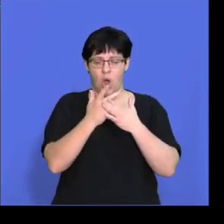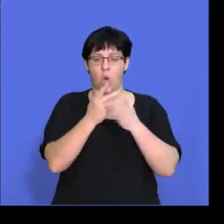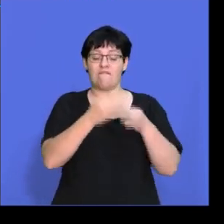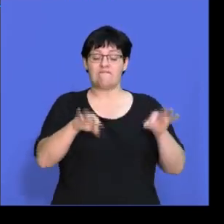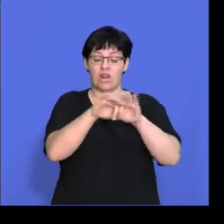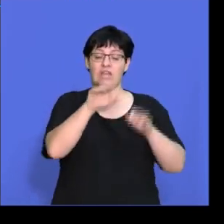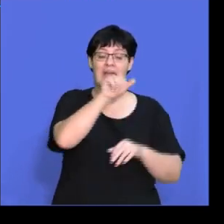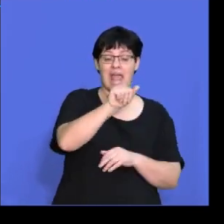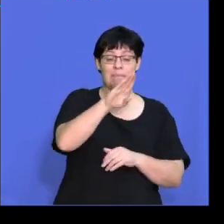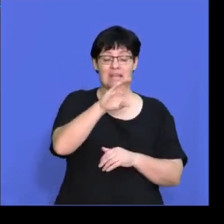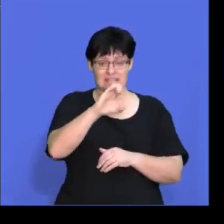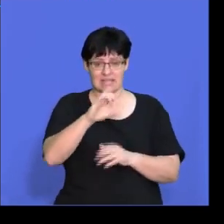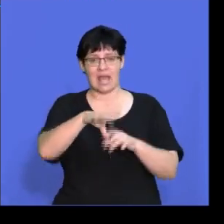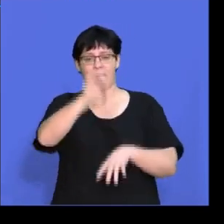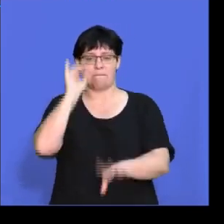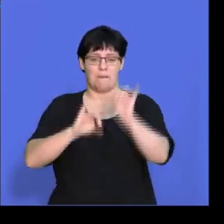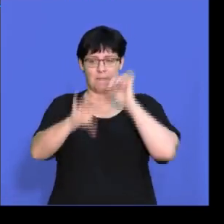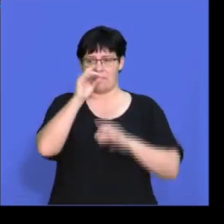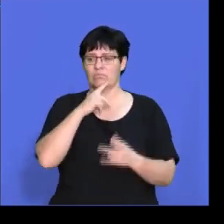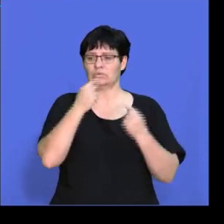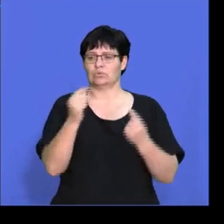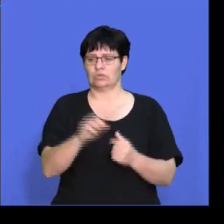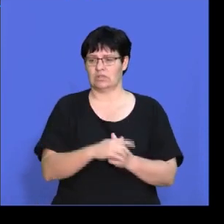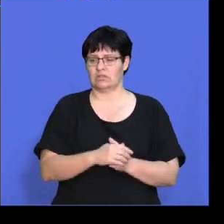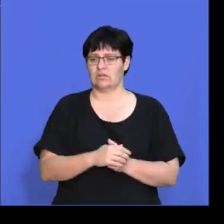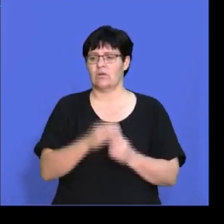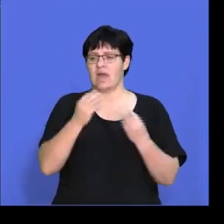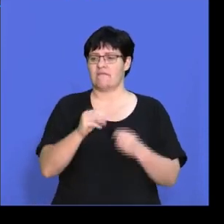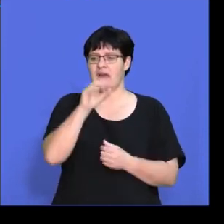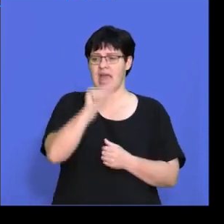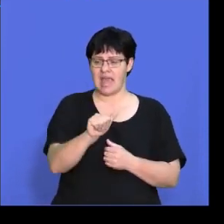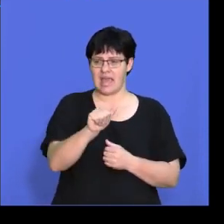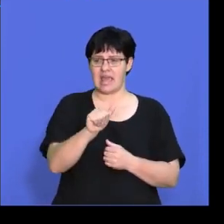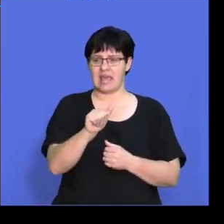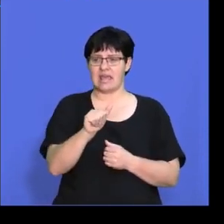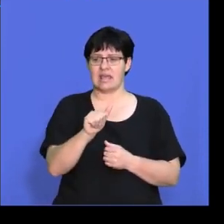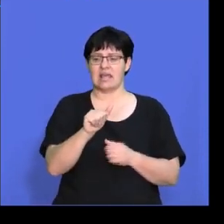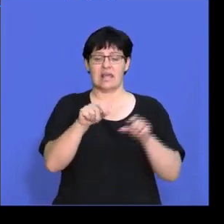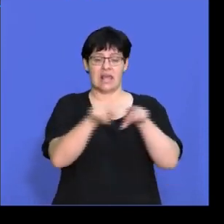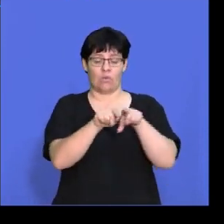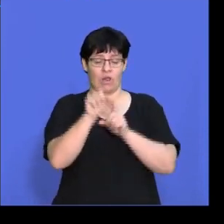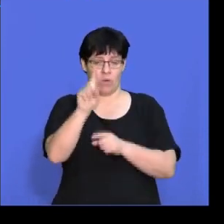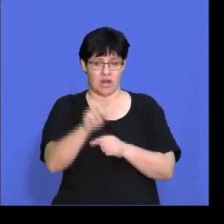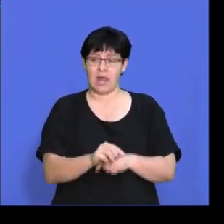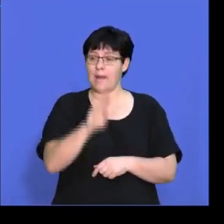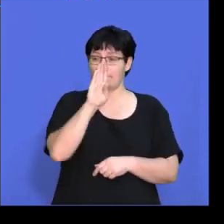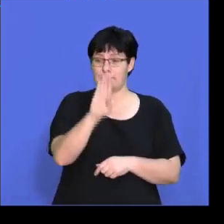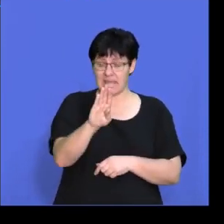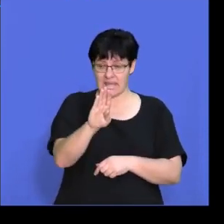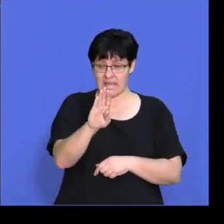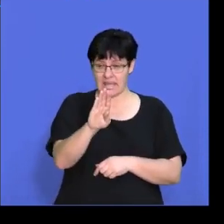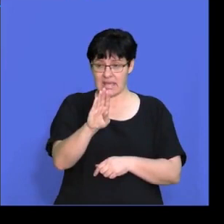extract the values of a, b, and c. So I'm just going to do it over here. We've got a is equal to 1. b, which